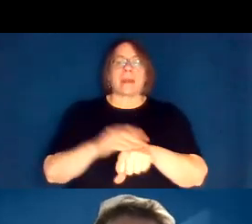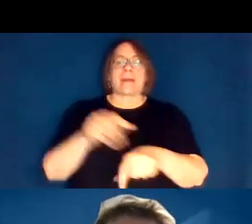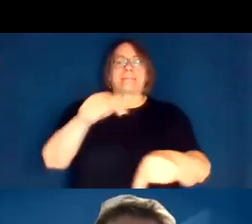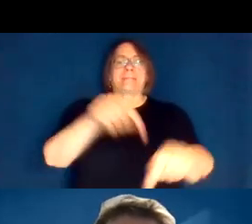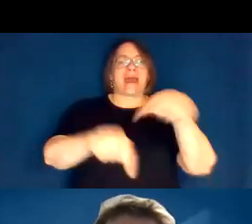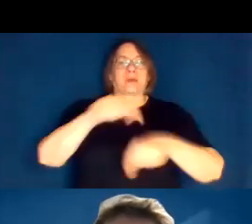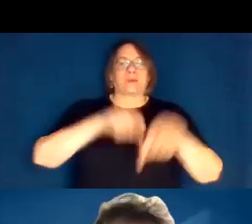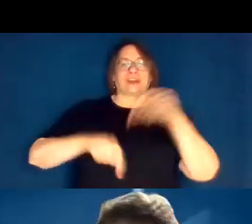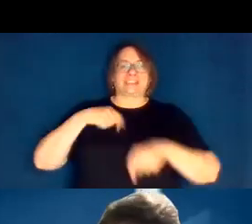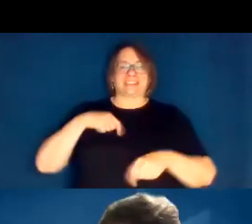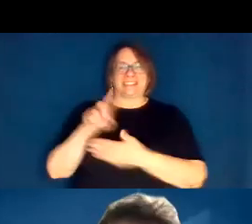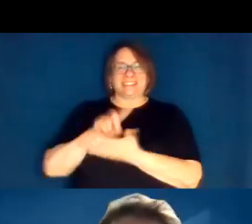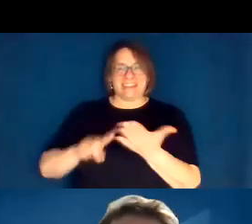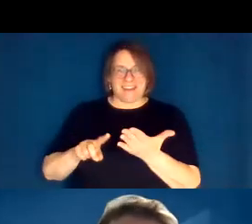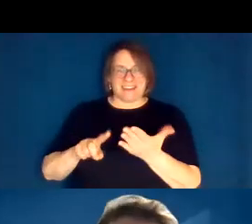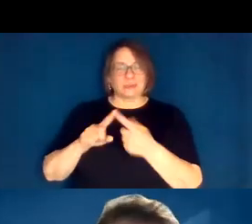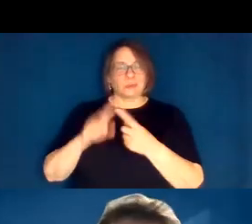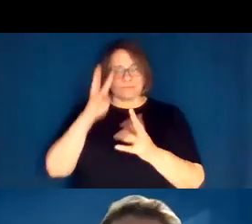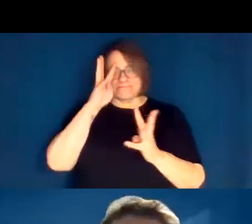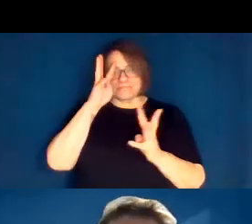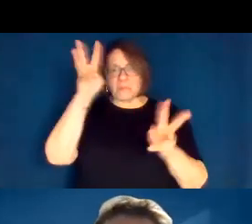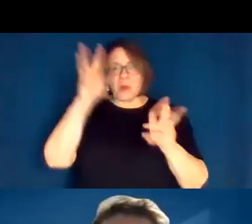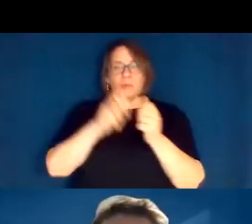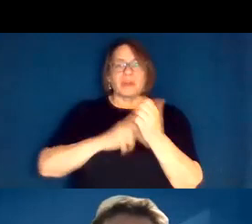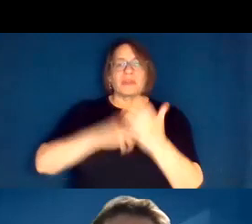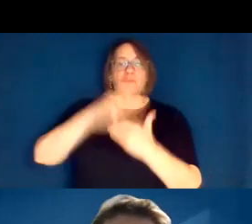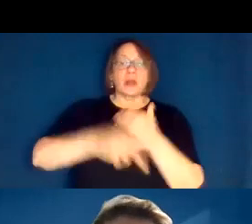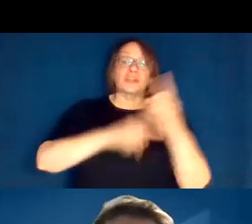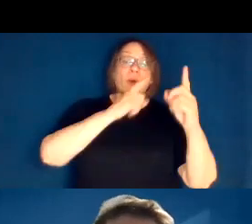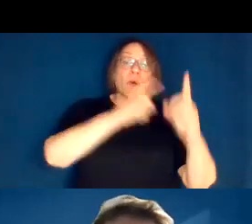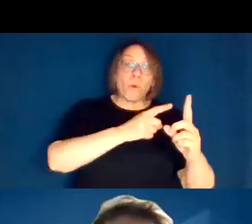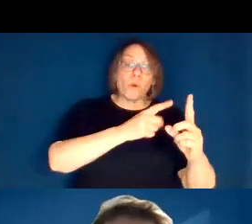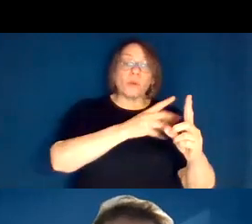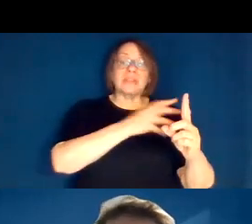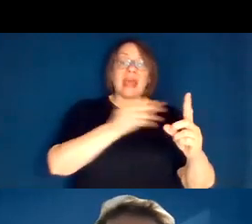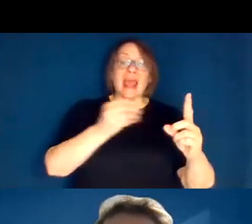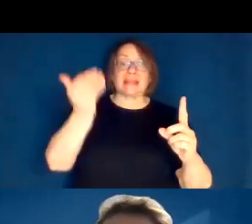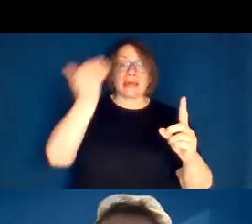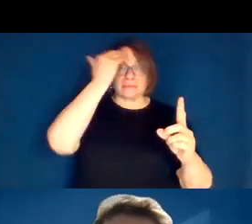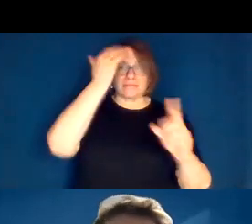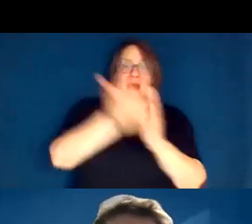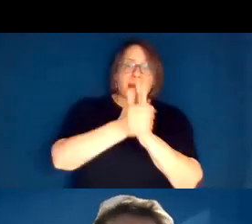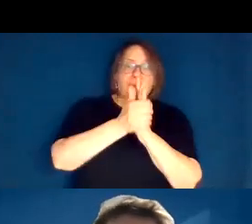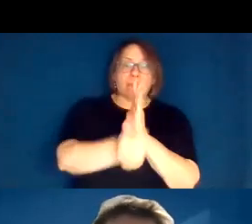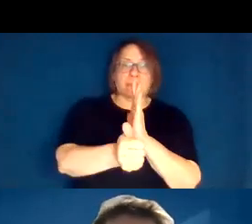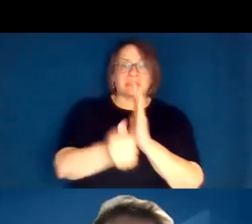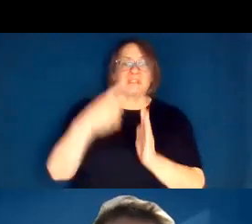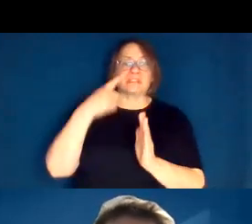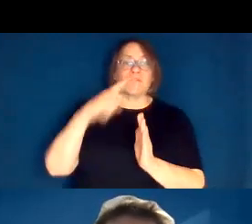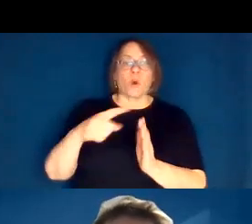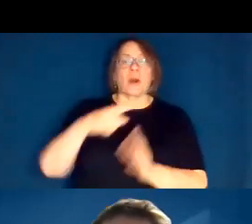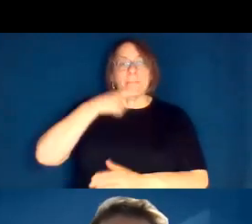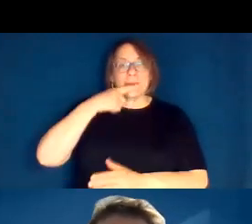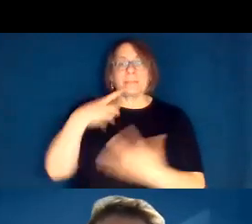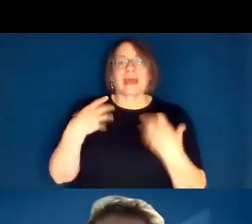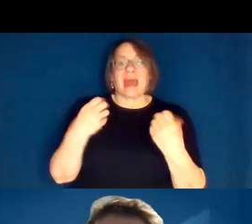design to come up with the project goals and competencies for a public health